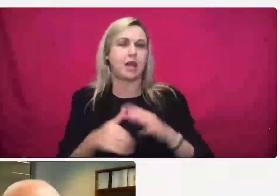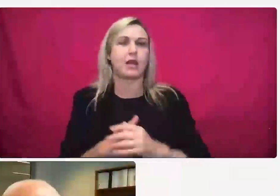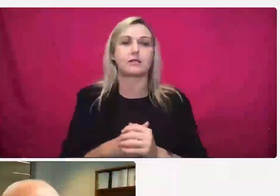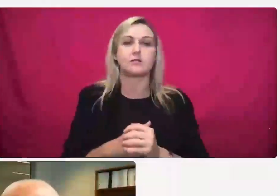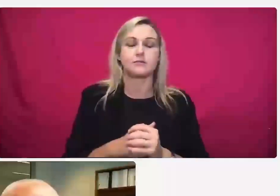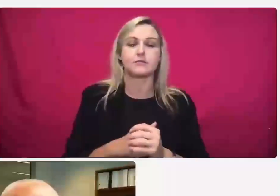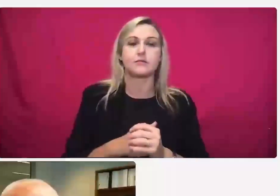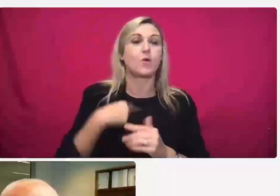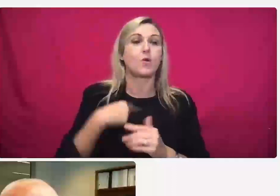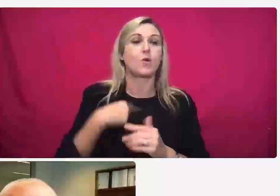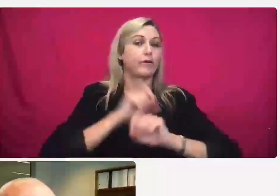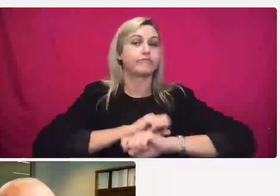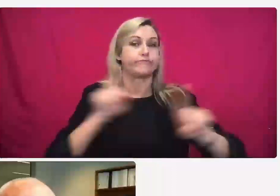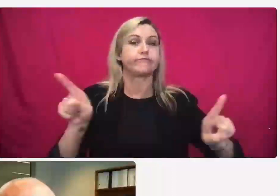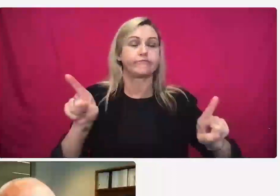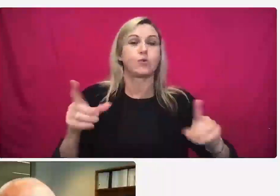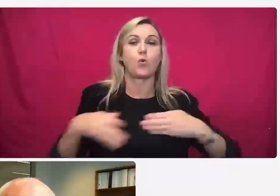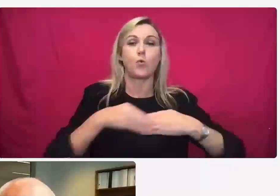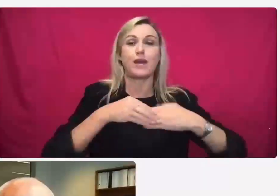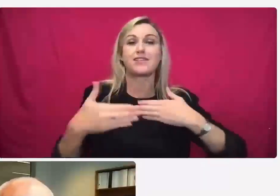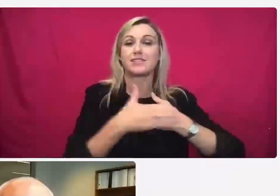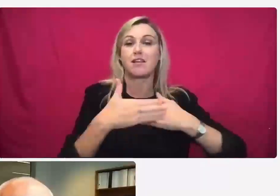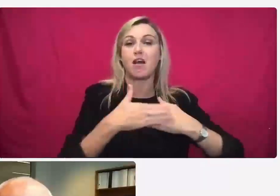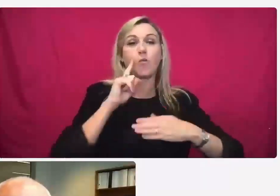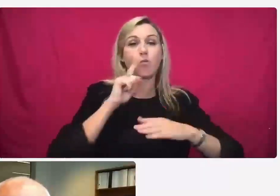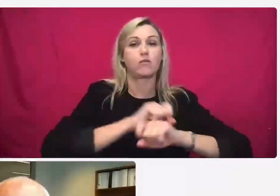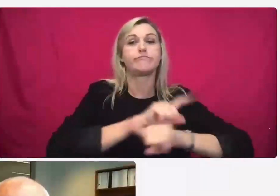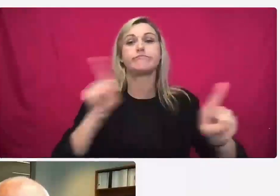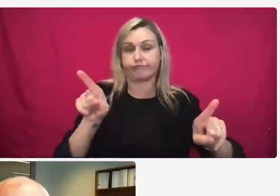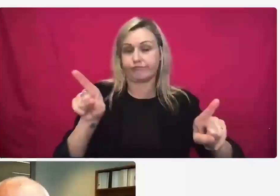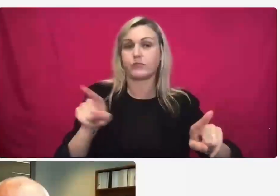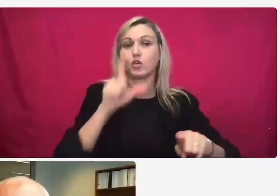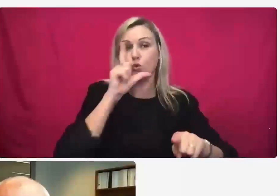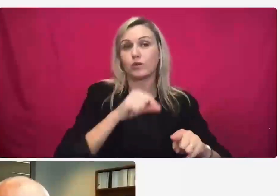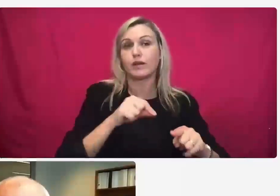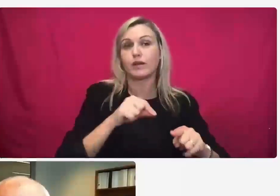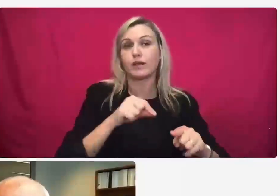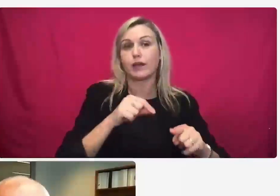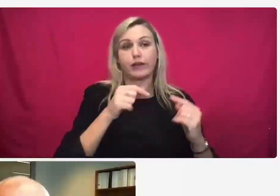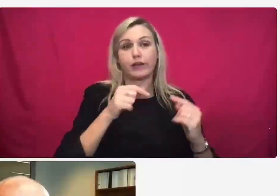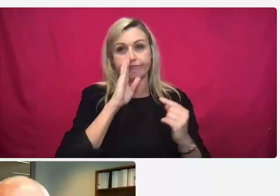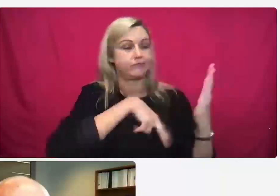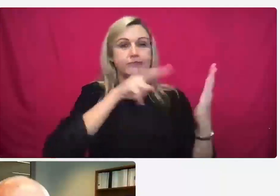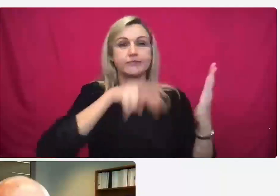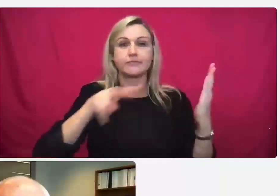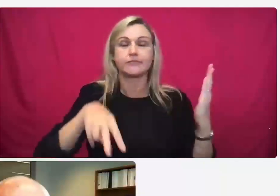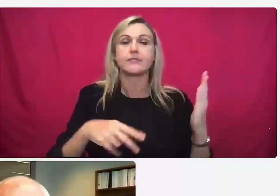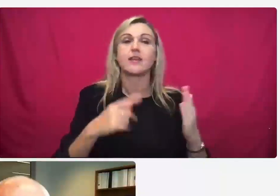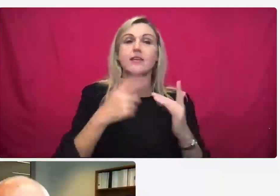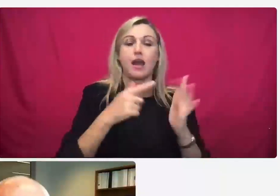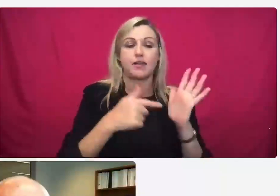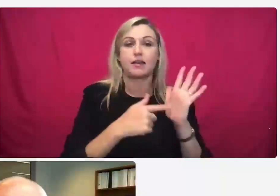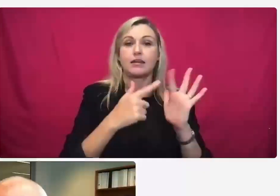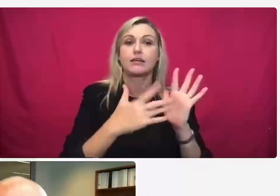will be circulated as part of the slides, and providers will be able to have access to that. The detailed template and